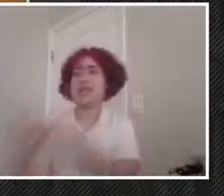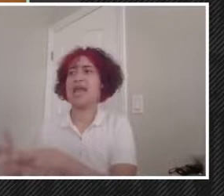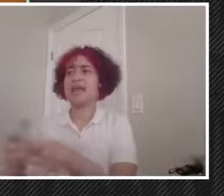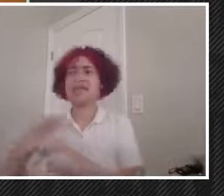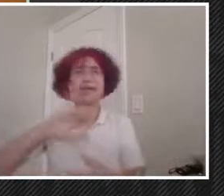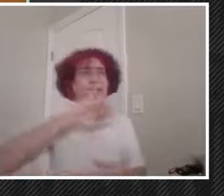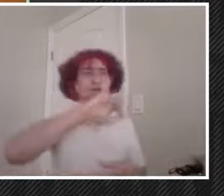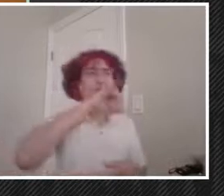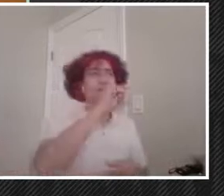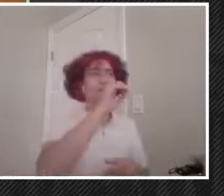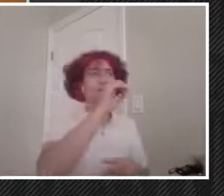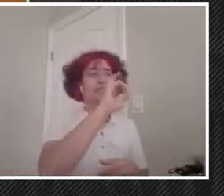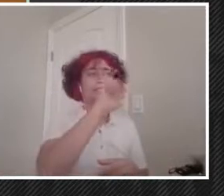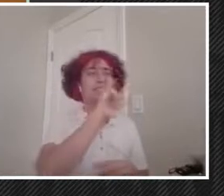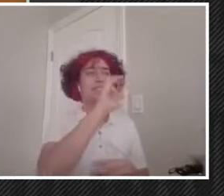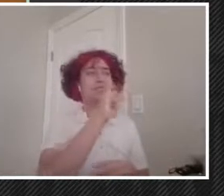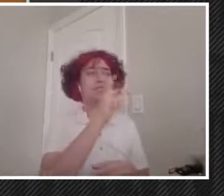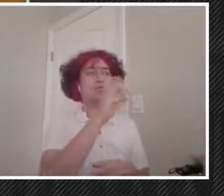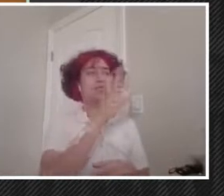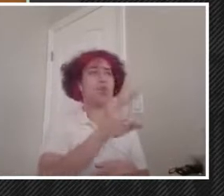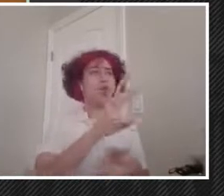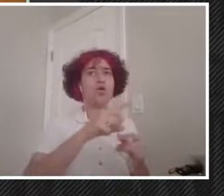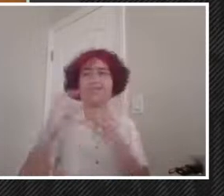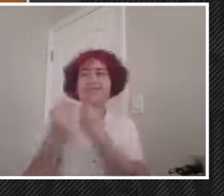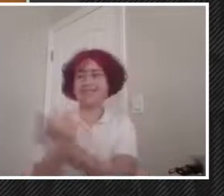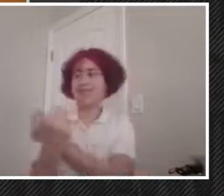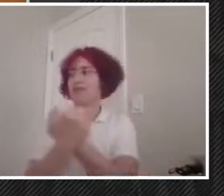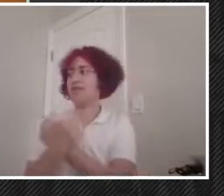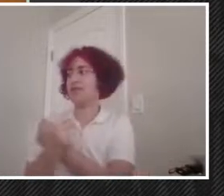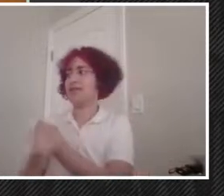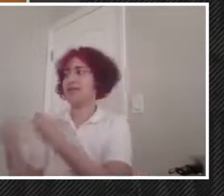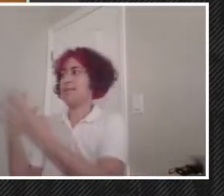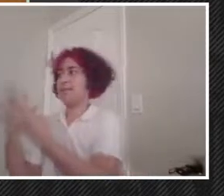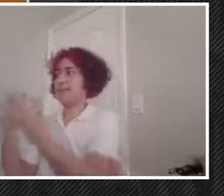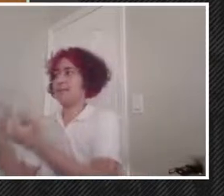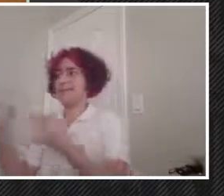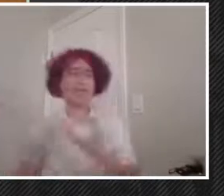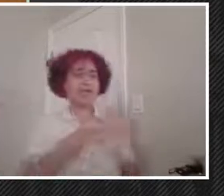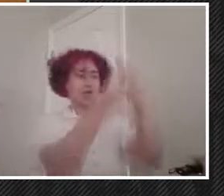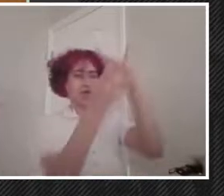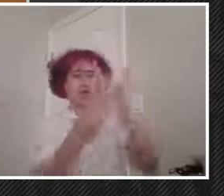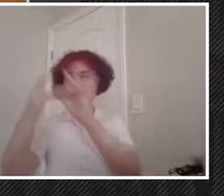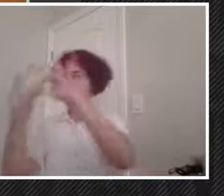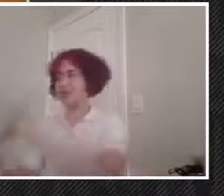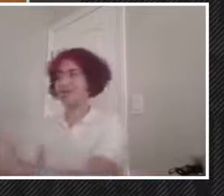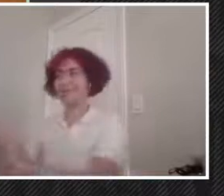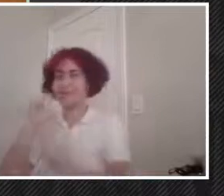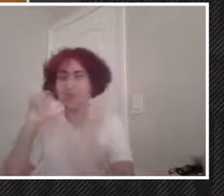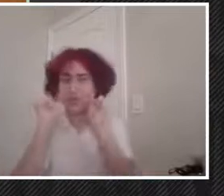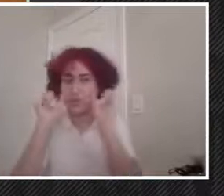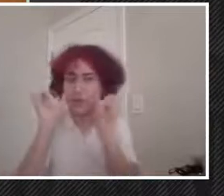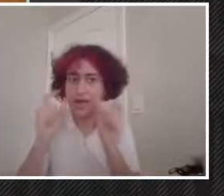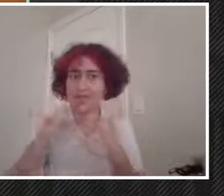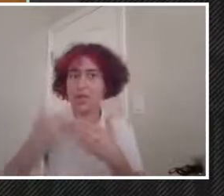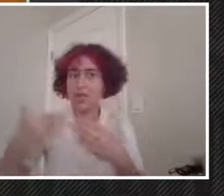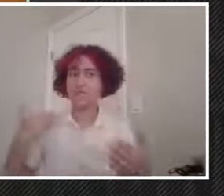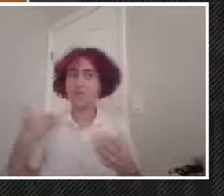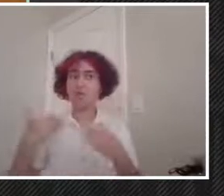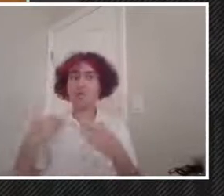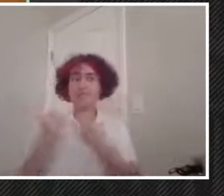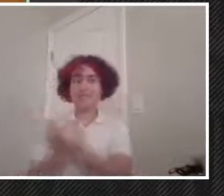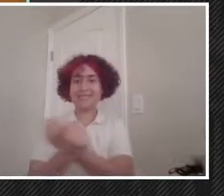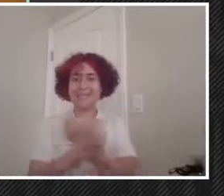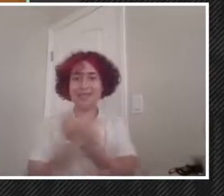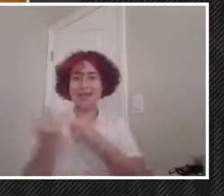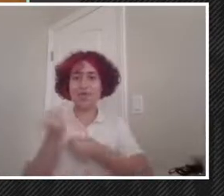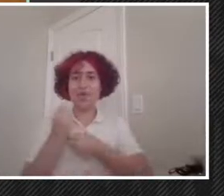today. You know, it is no surprise that the former slaveholding states of the Confederacy occupy the top 10 states